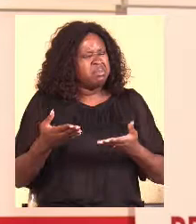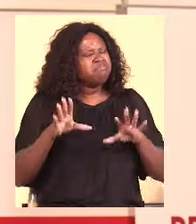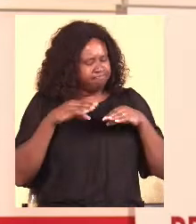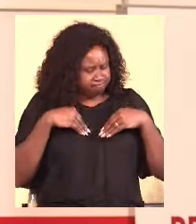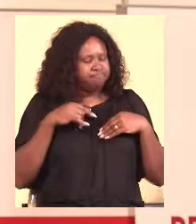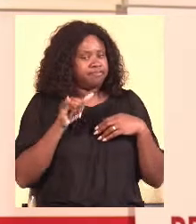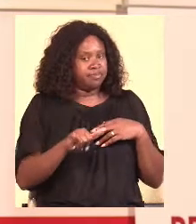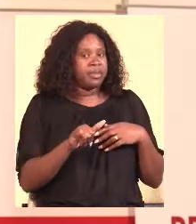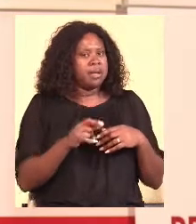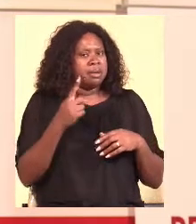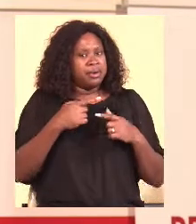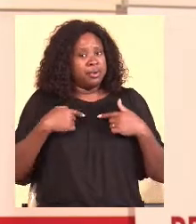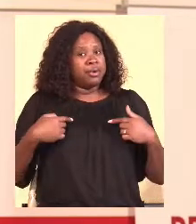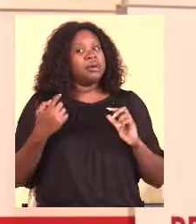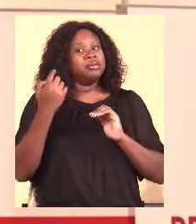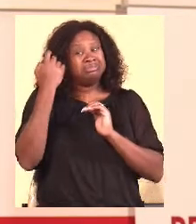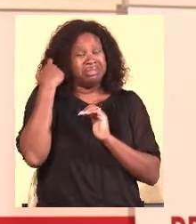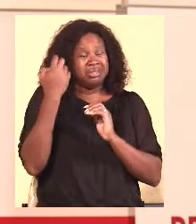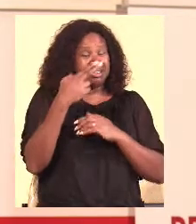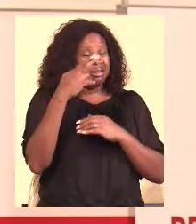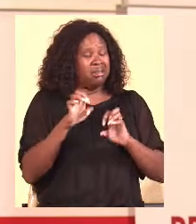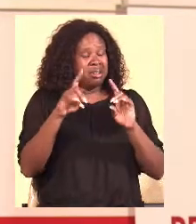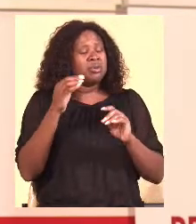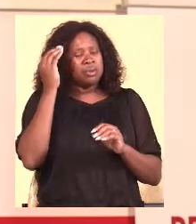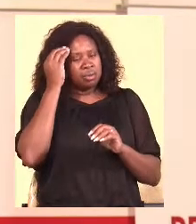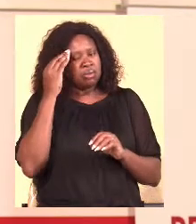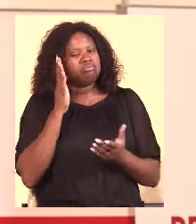we knew that it is a challenge